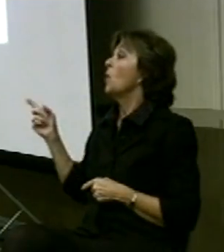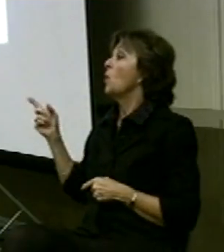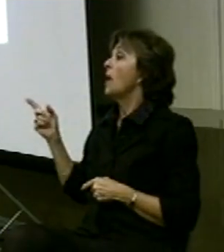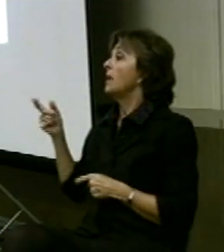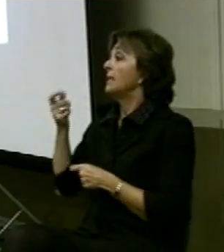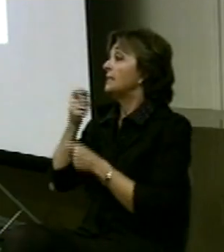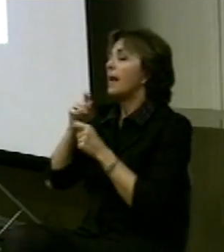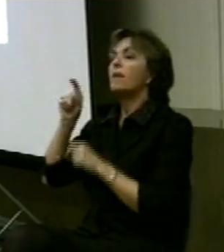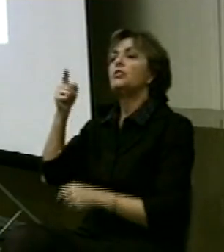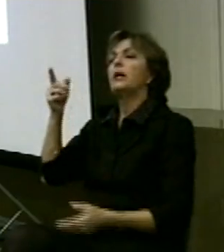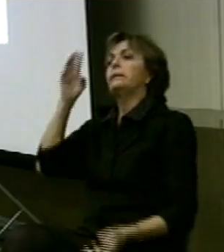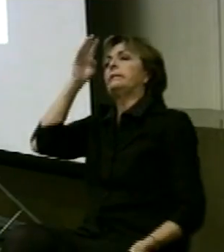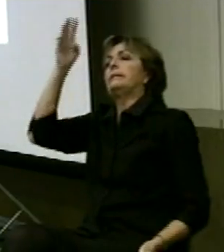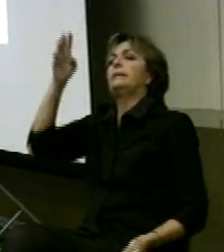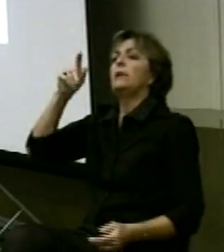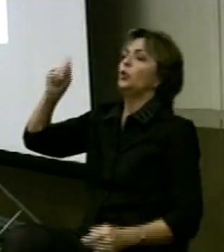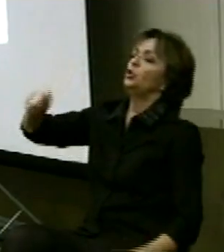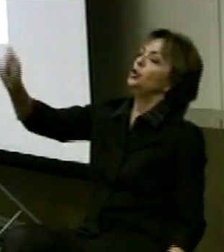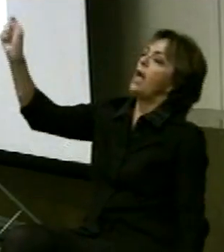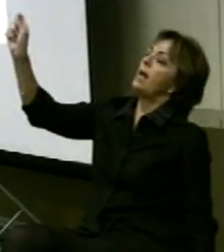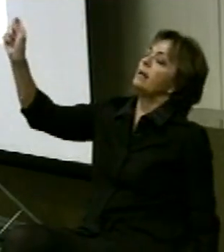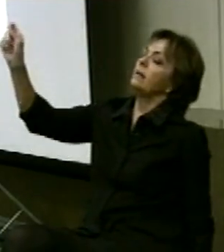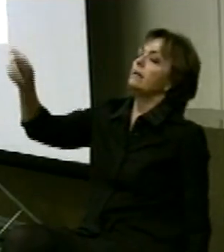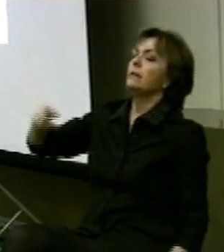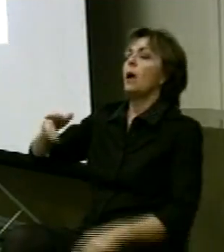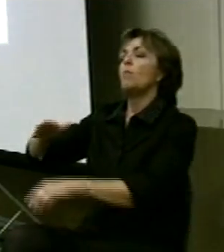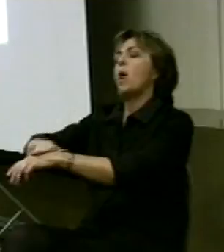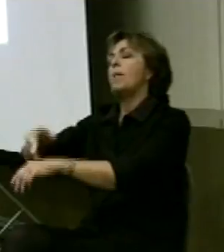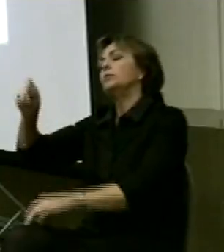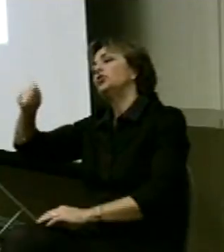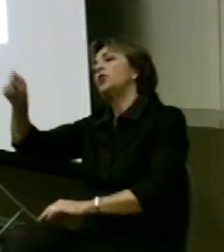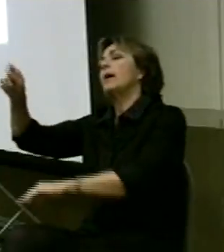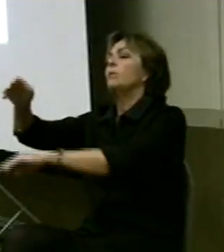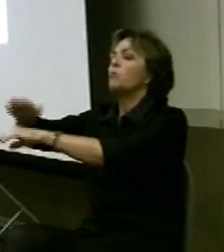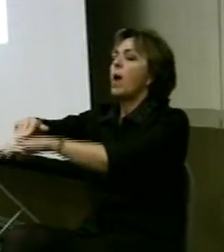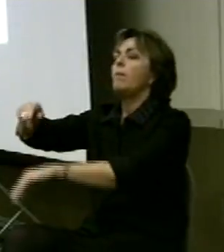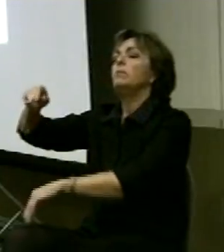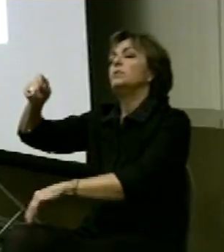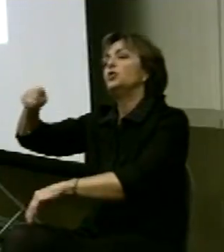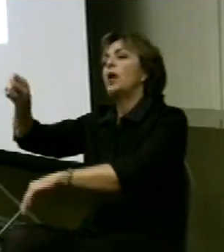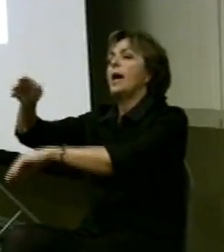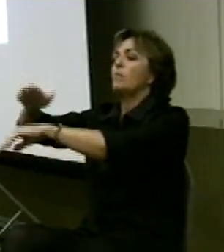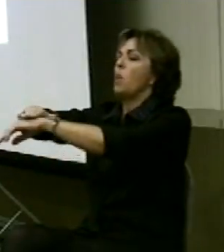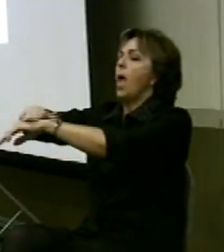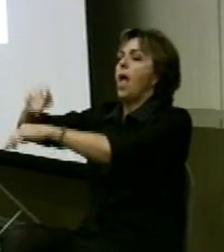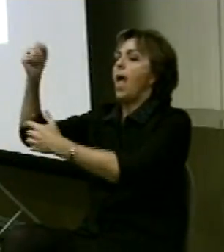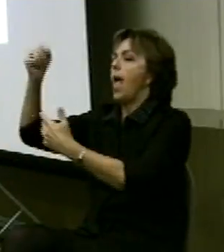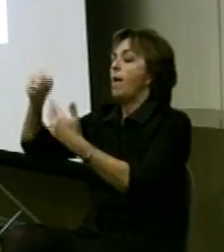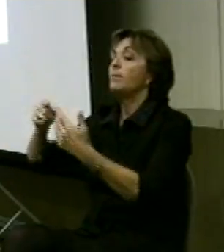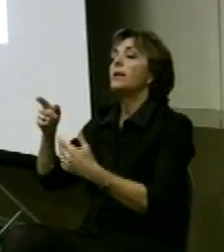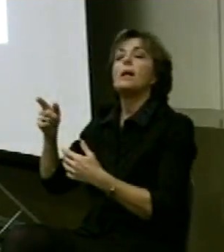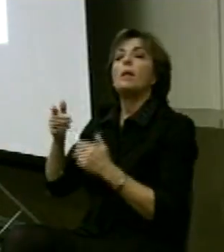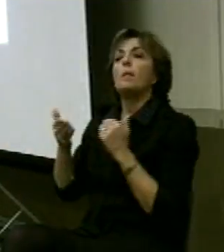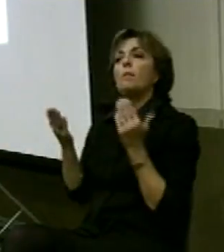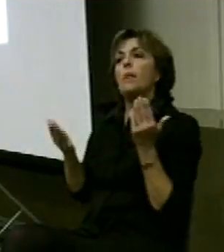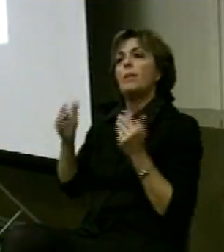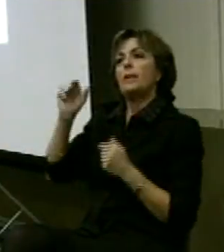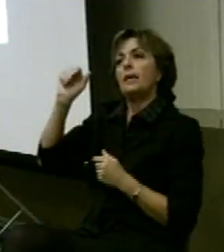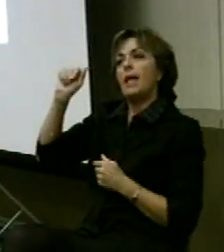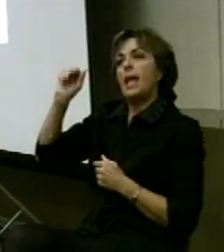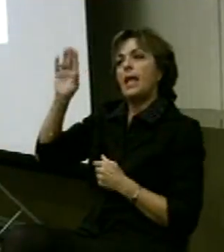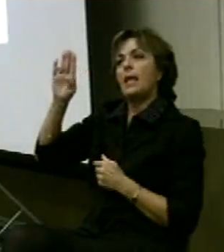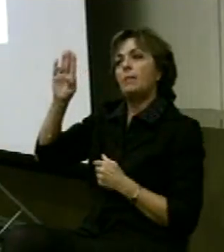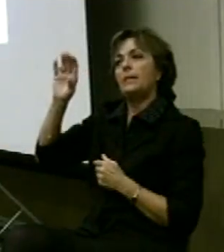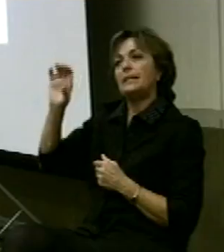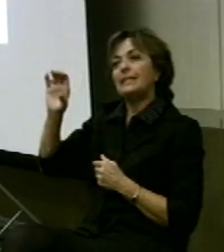just an arbitrary check, he got a prompt, check, he got a prompt, check, he got a prompt, more of maybe that ABC format, the antecedent, the behavior,